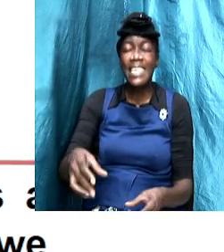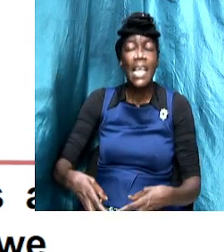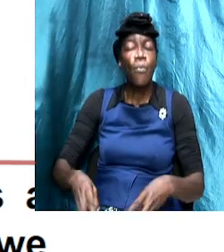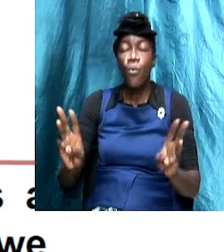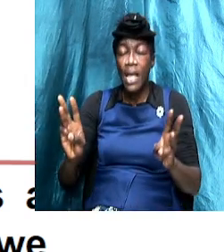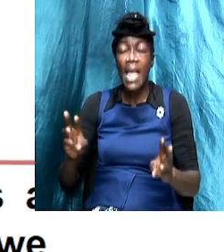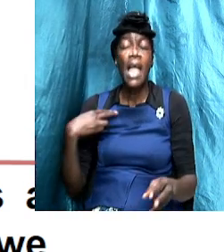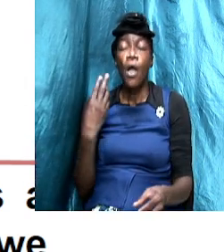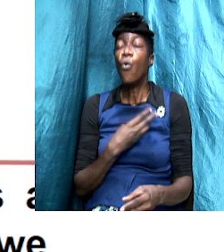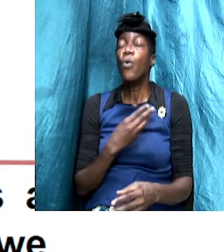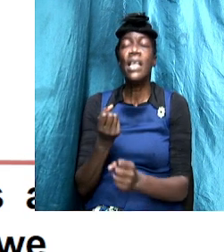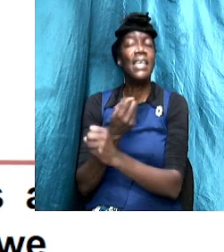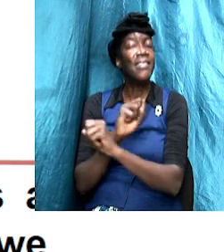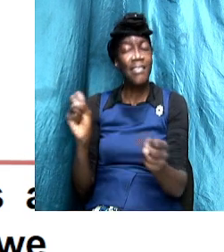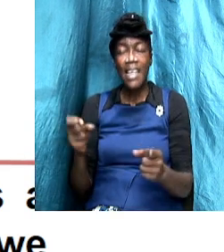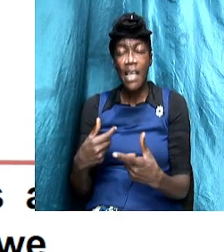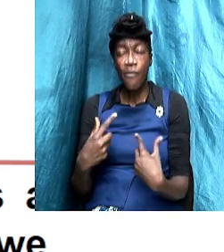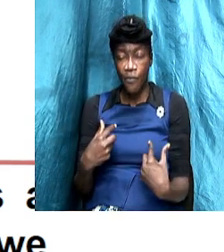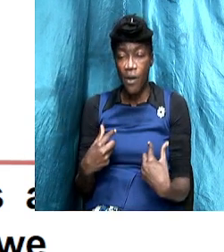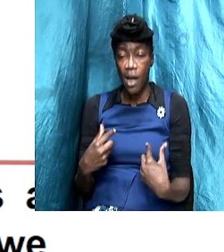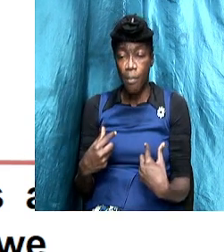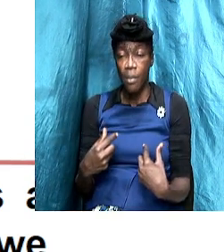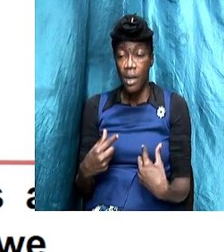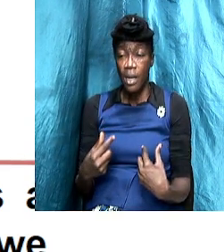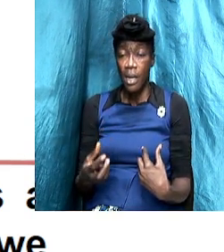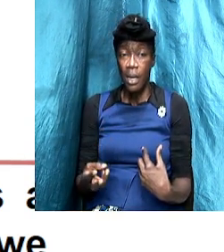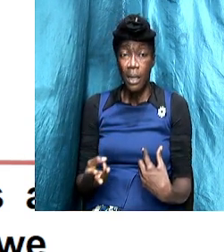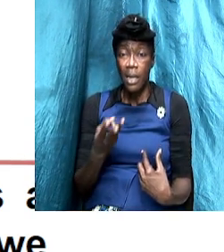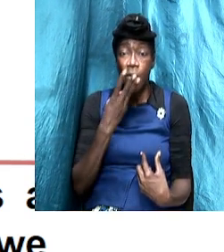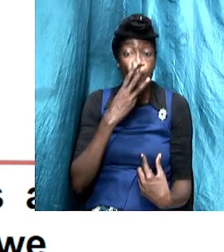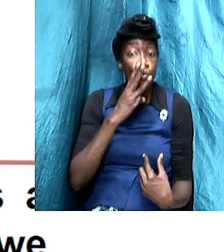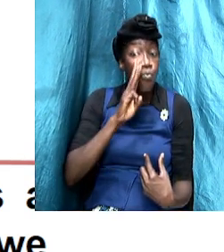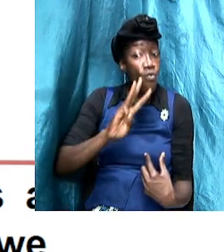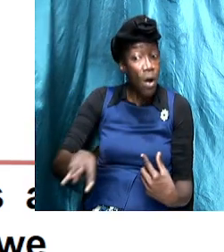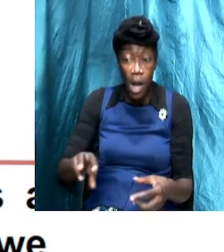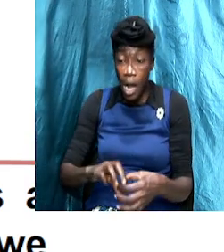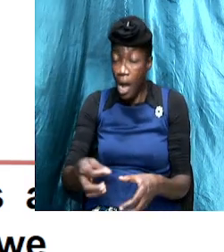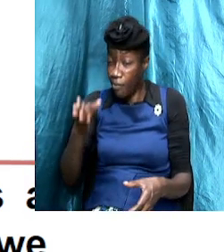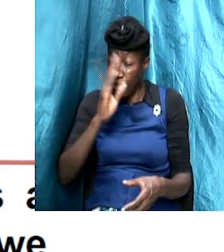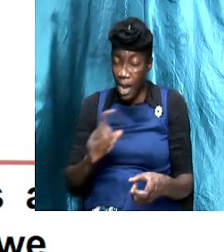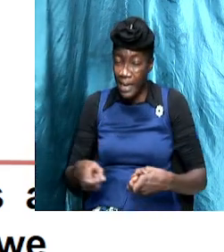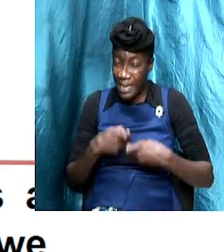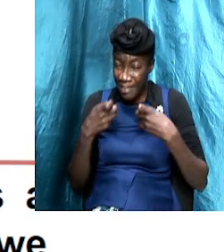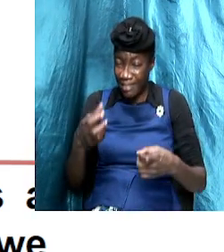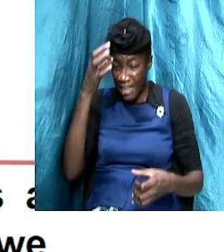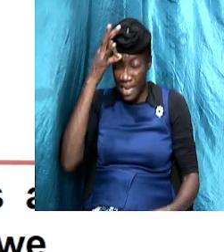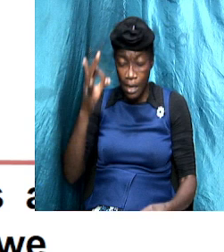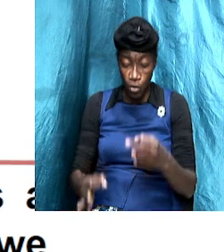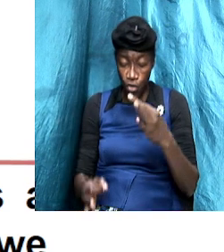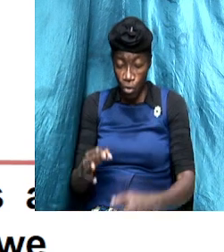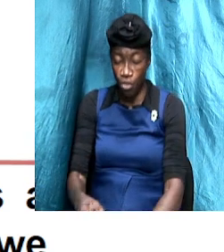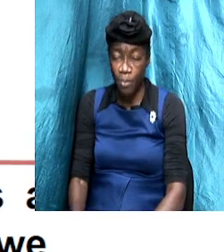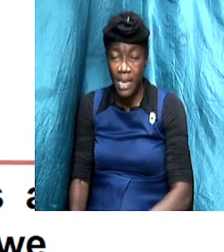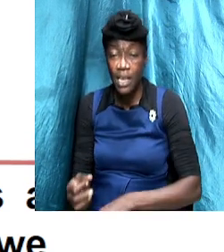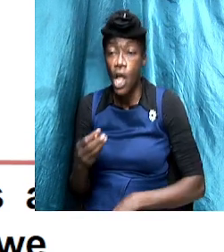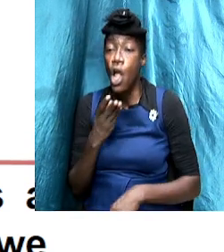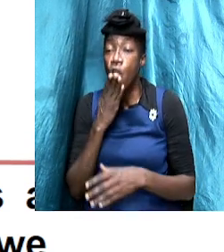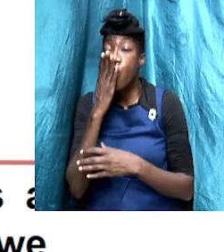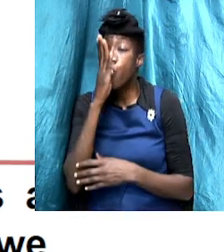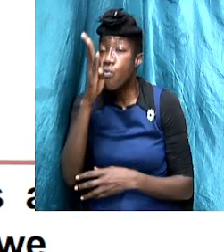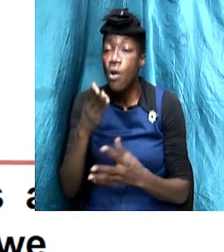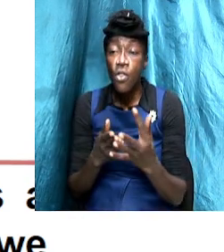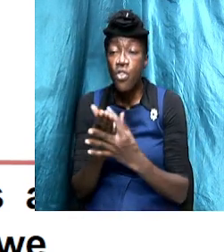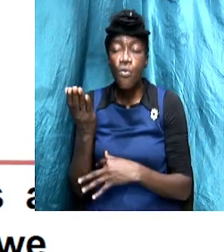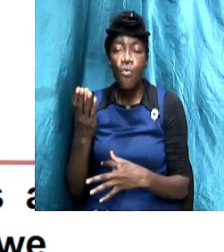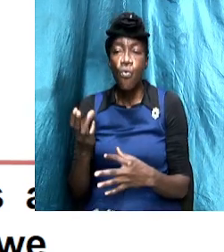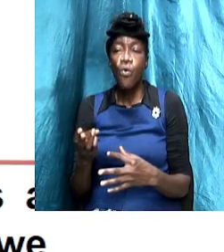we are saved from the wrath of God and from sin and judgment through water baptism.